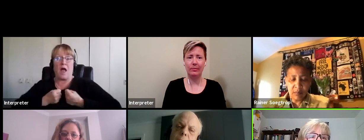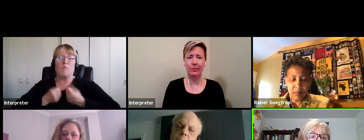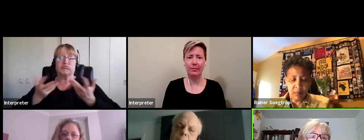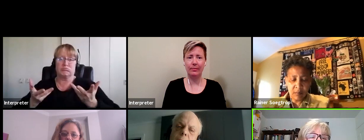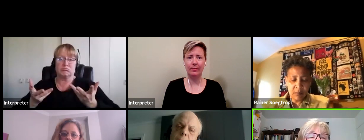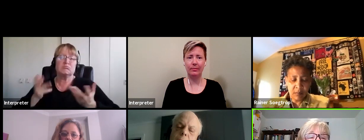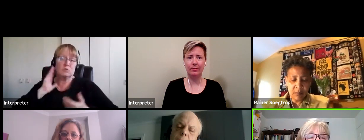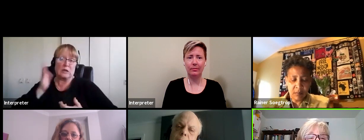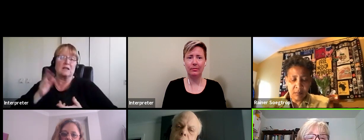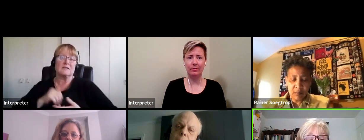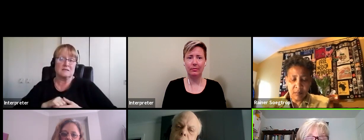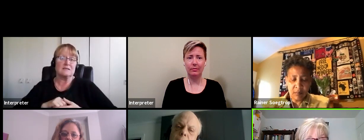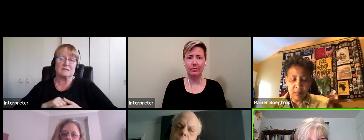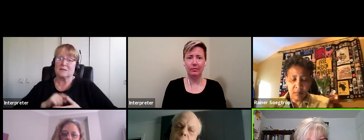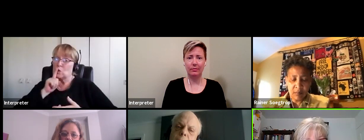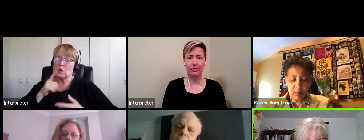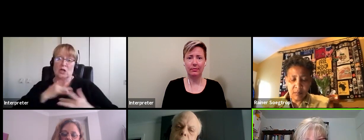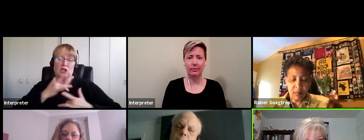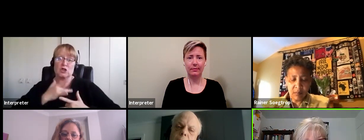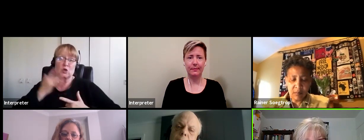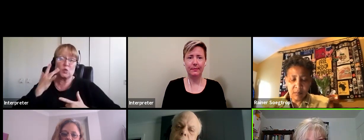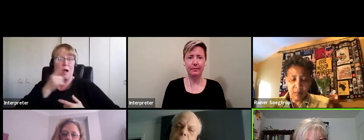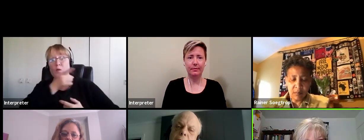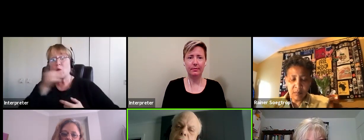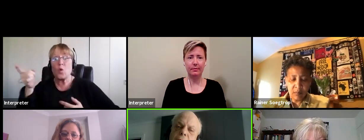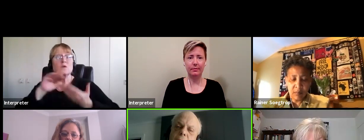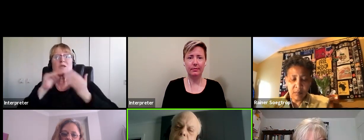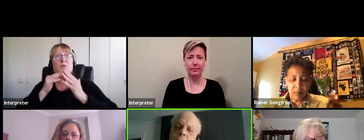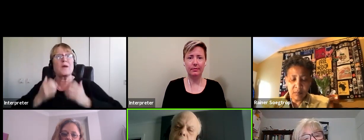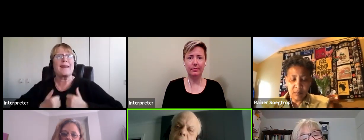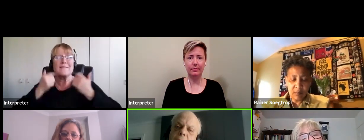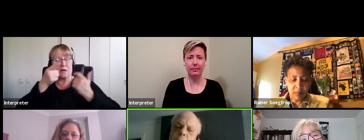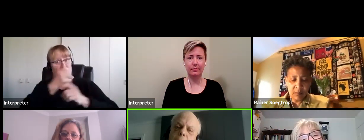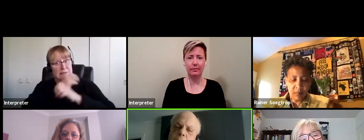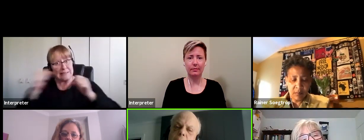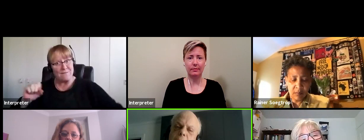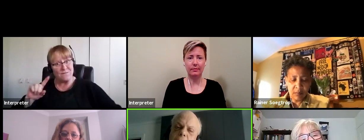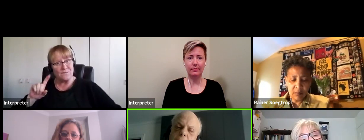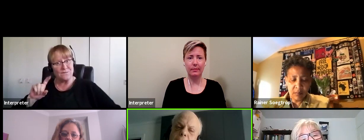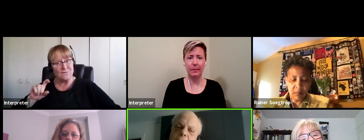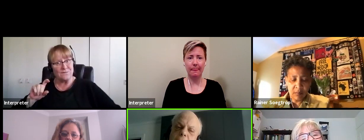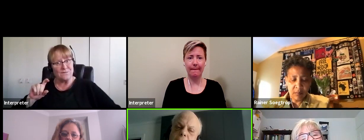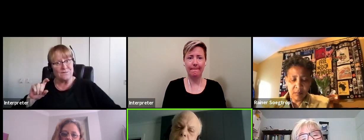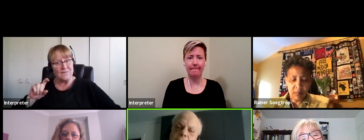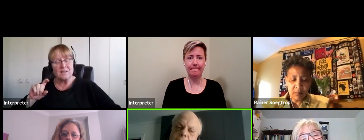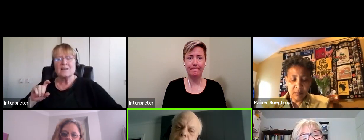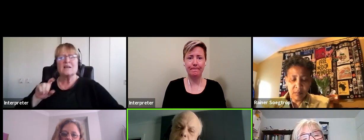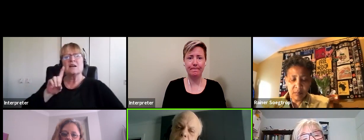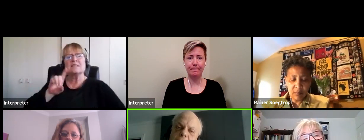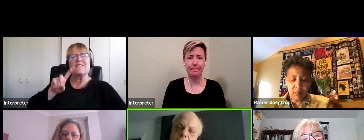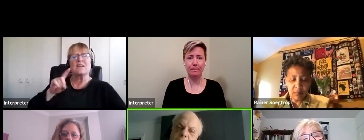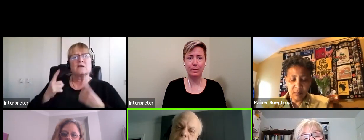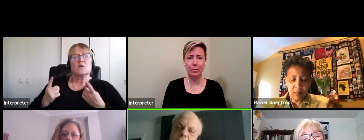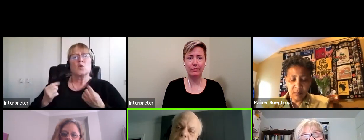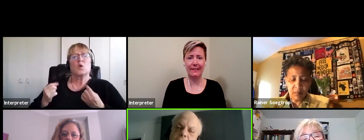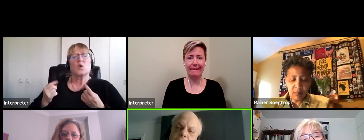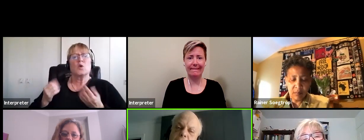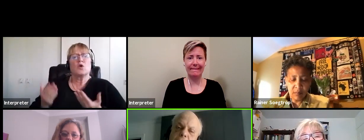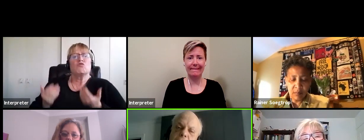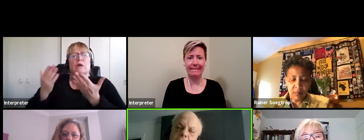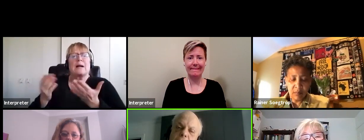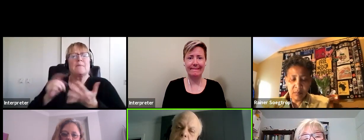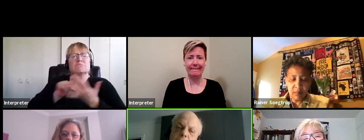the safety of the people in the community. From this, right. So what do we do about it? Can you give us some top recommendations in